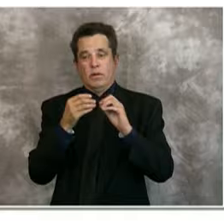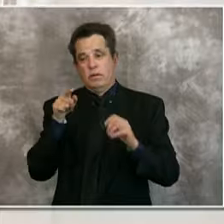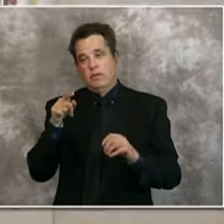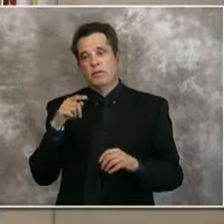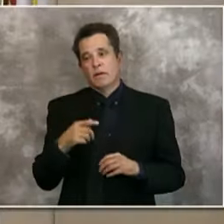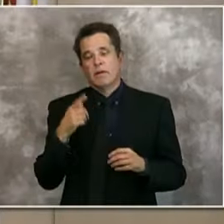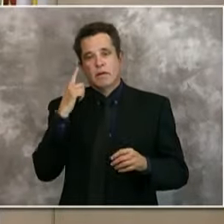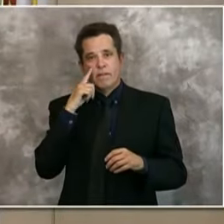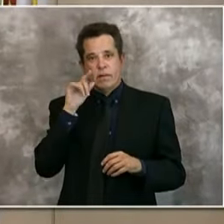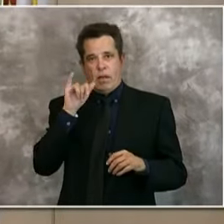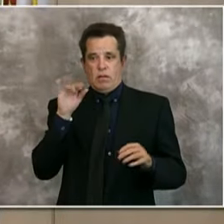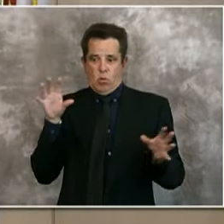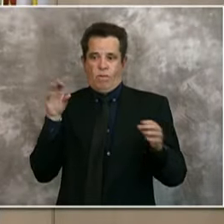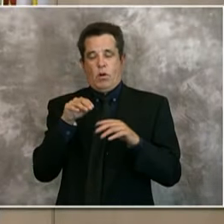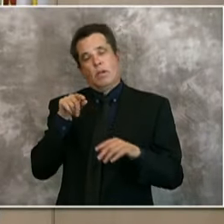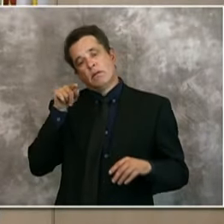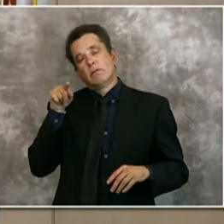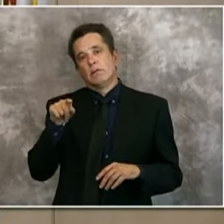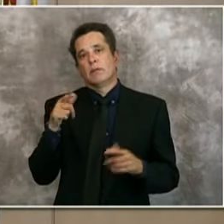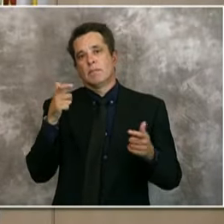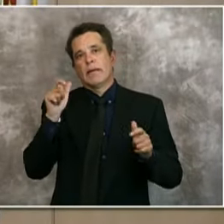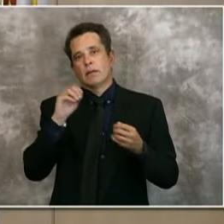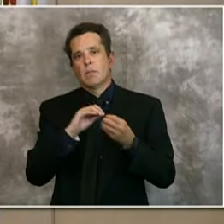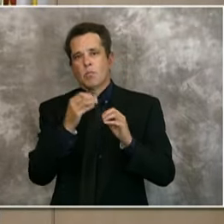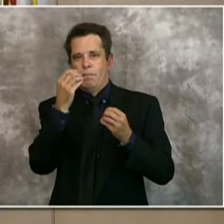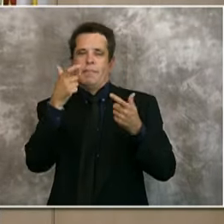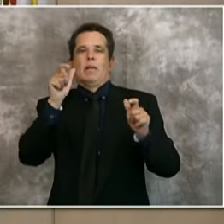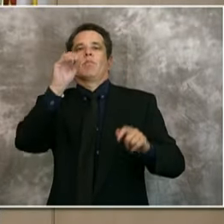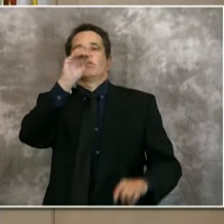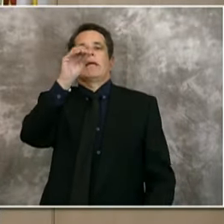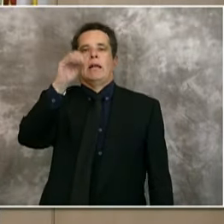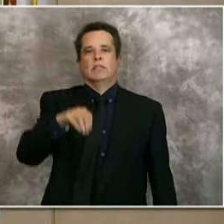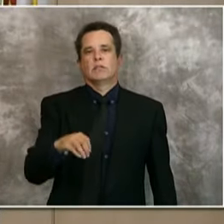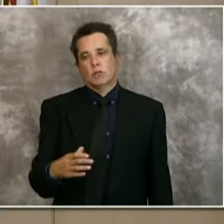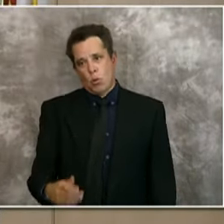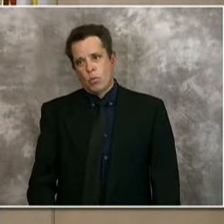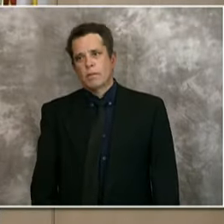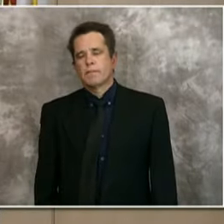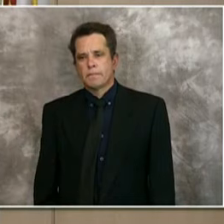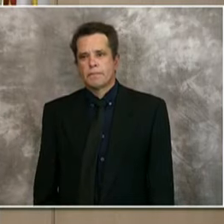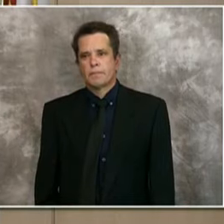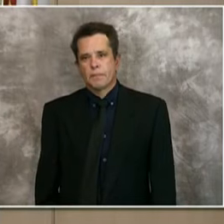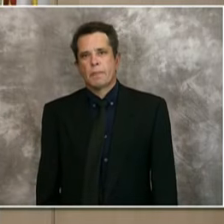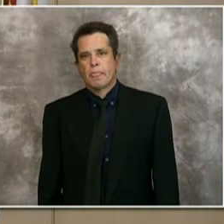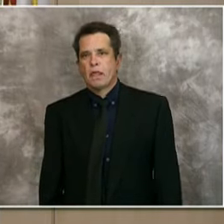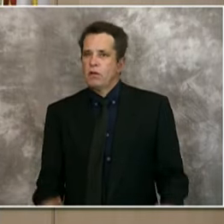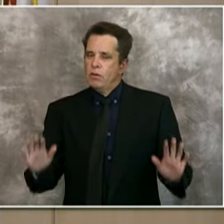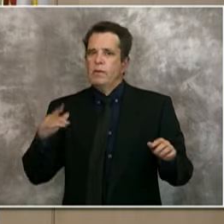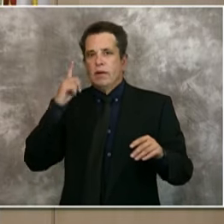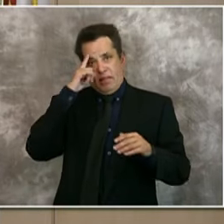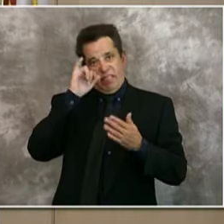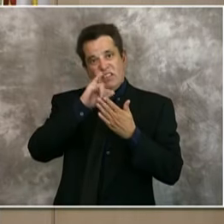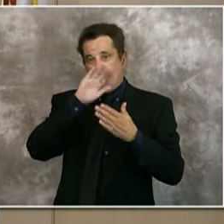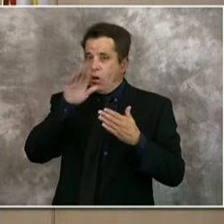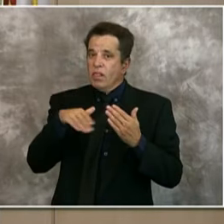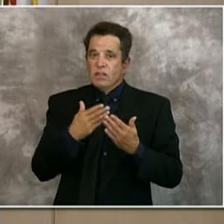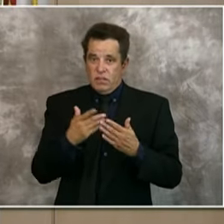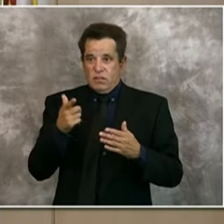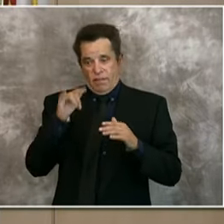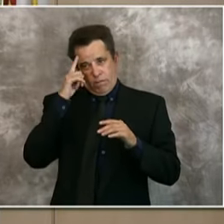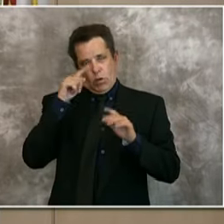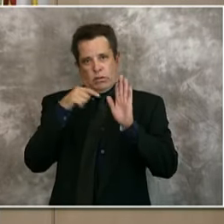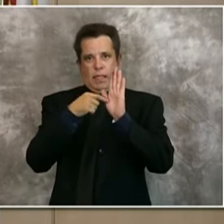26. Next slide. And the last slide. I believe that's the last slide.